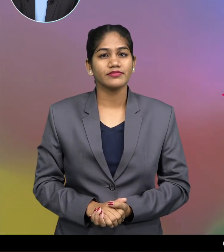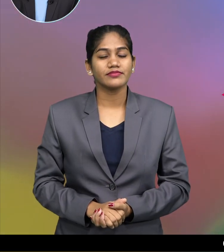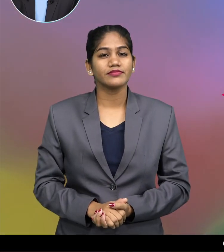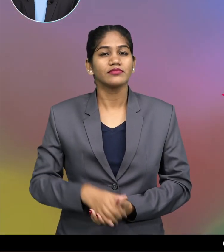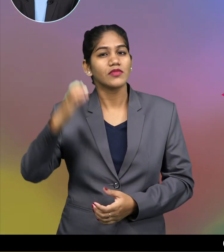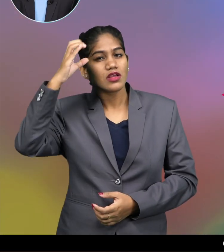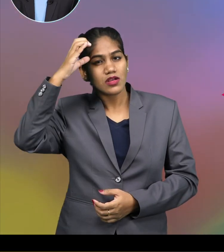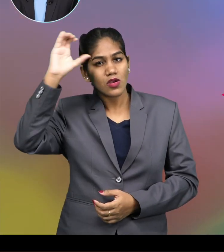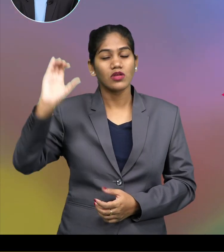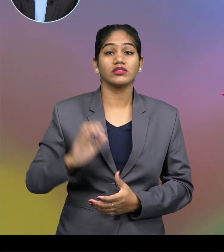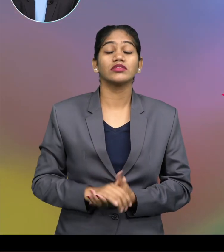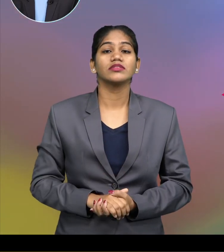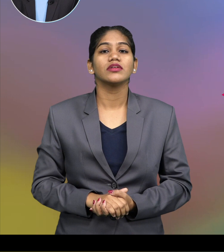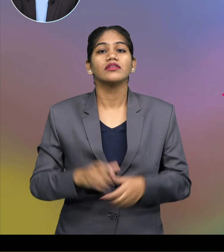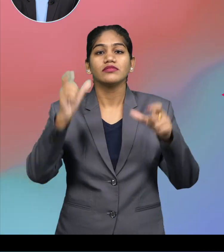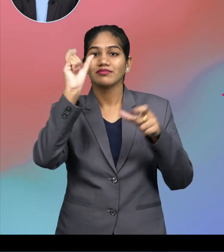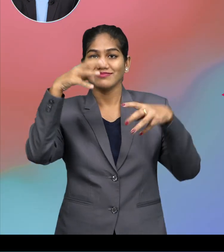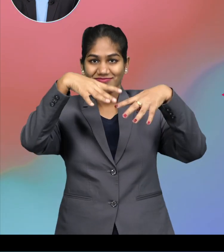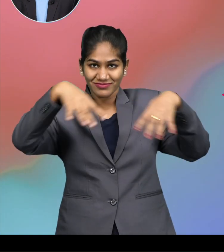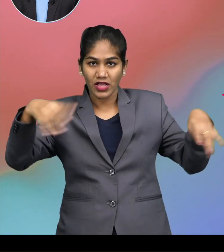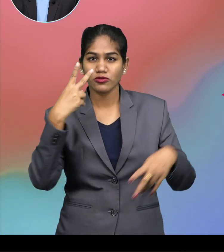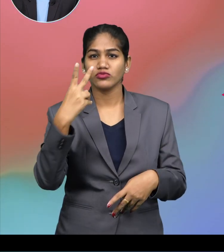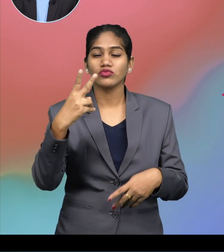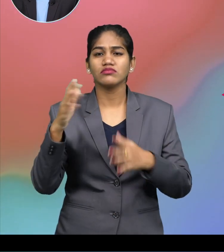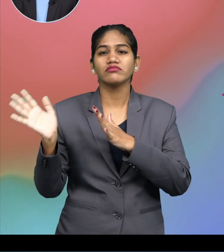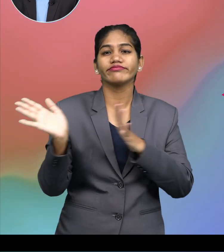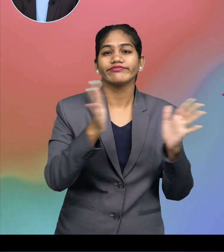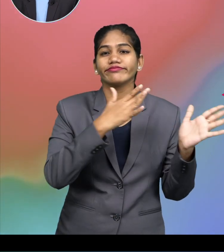Concept map 2 on air.